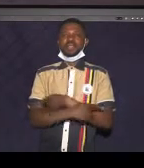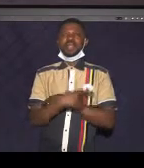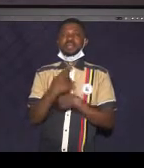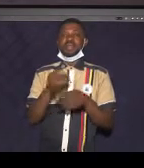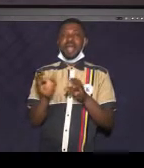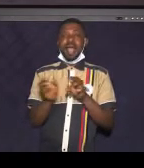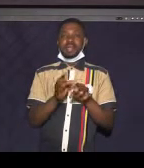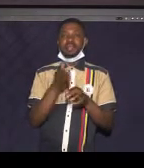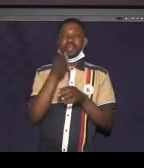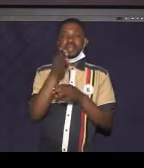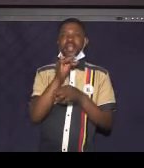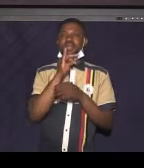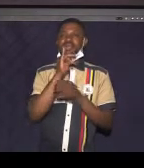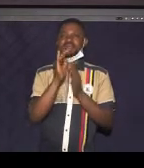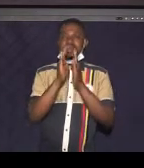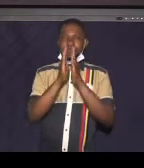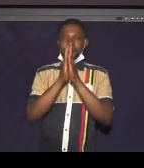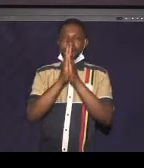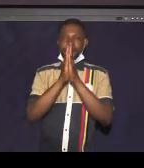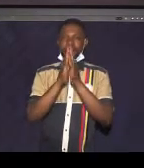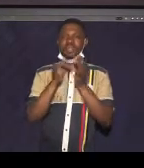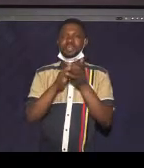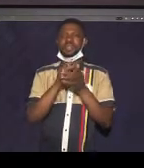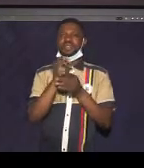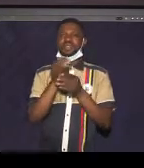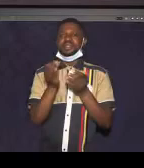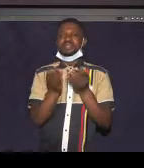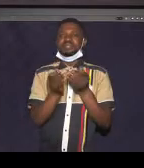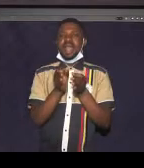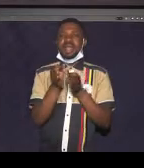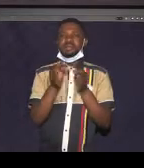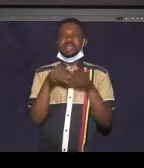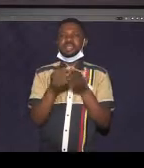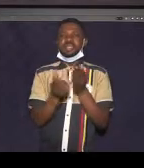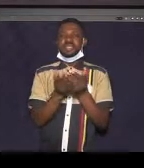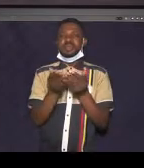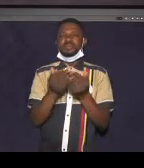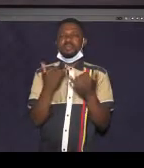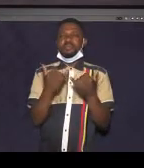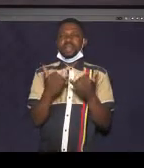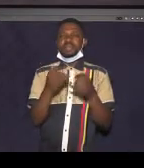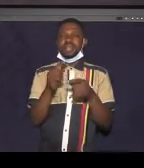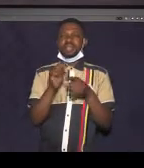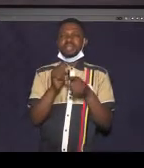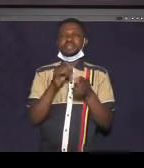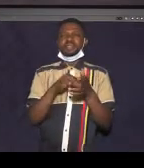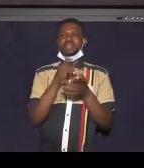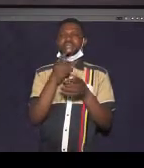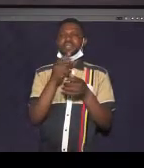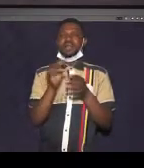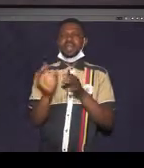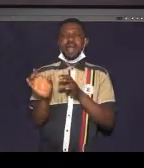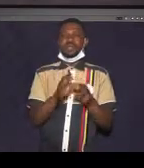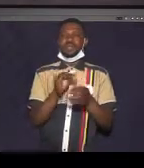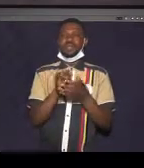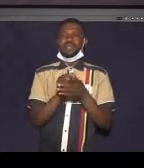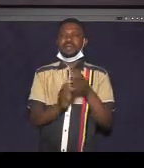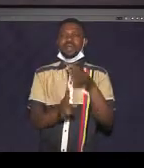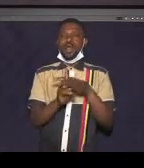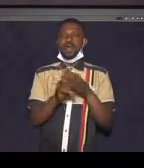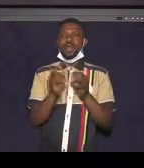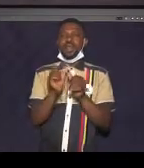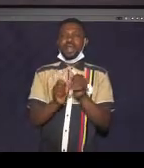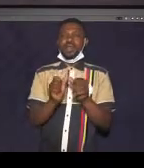action there is pray, but it is expressed in the simple present tense because it is an action that occurs at regular